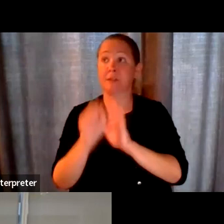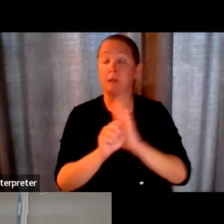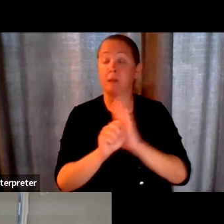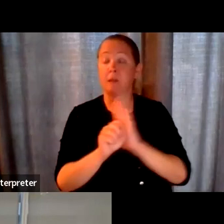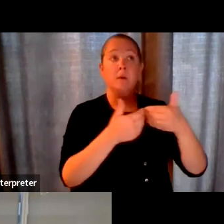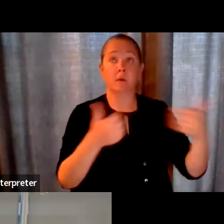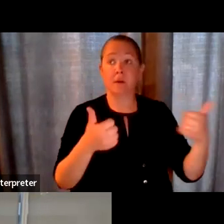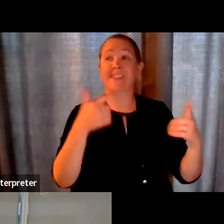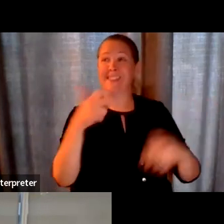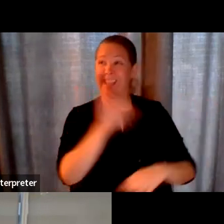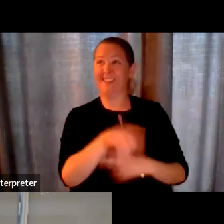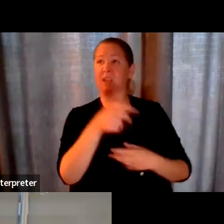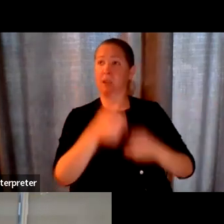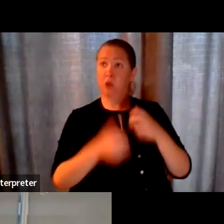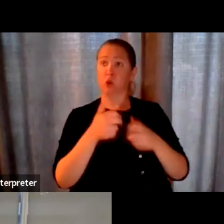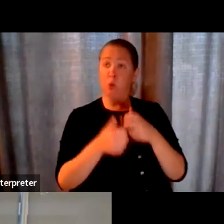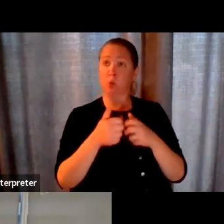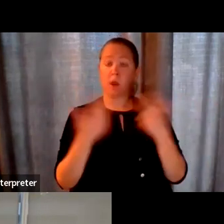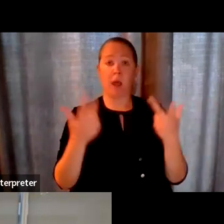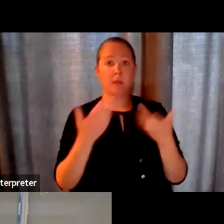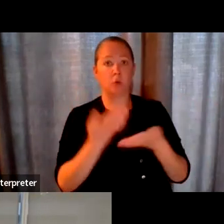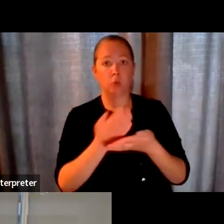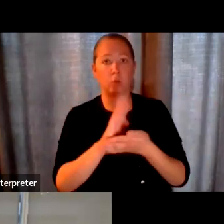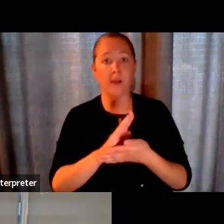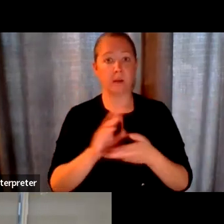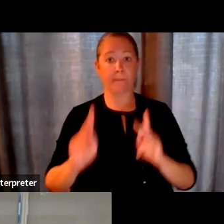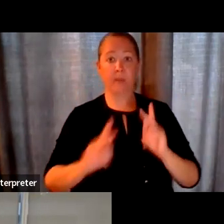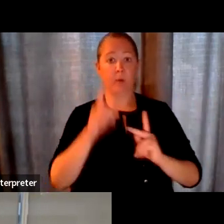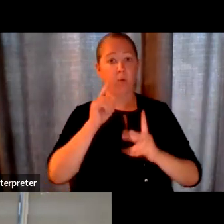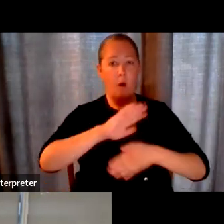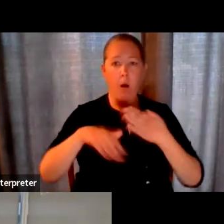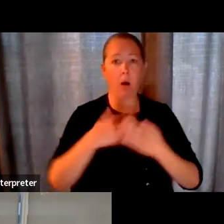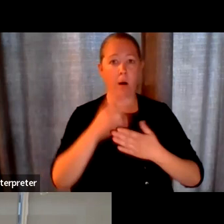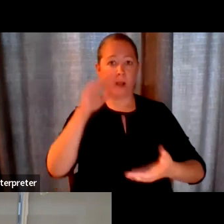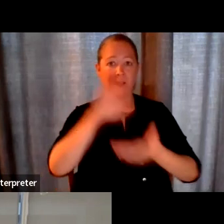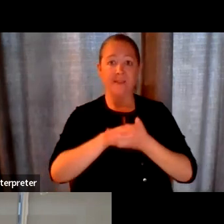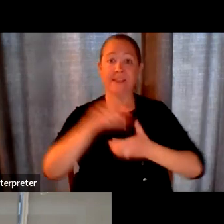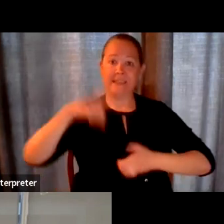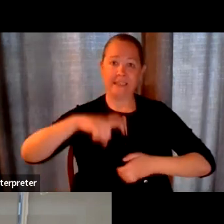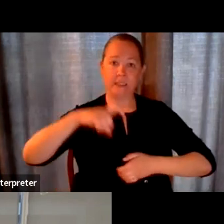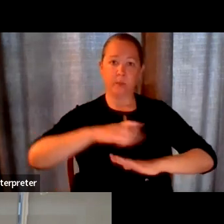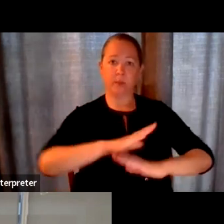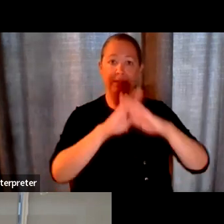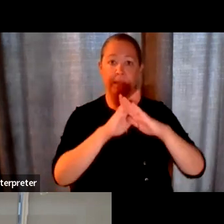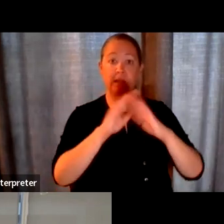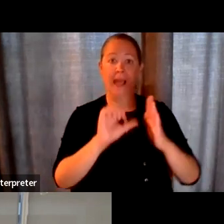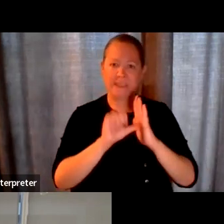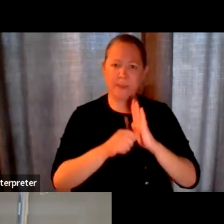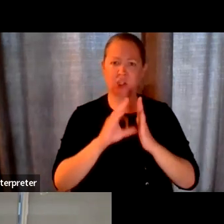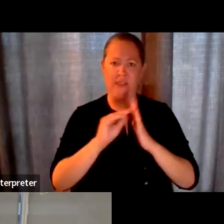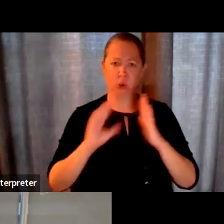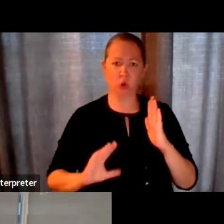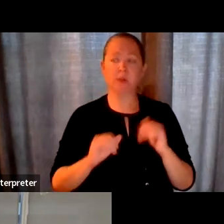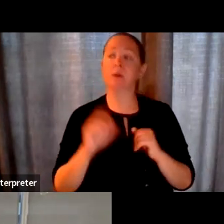and that the rights of people of all beliefs needed to be protected, especially students. Did the people